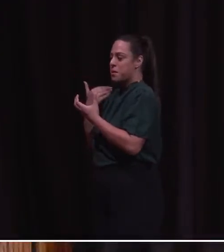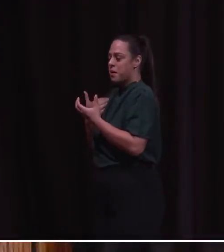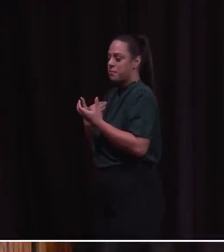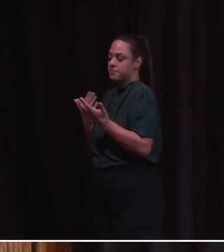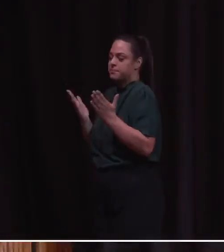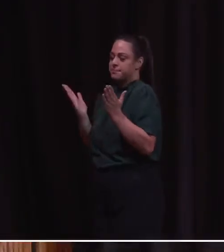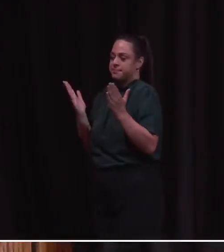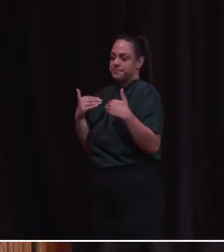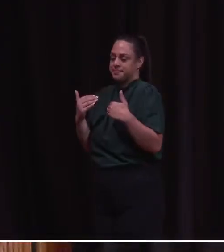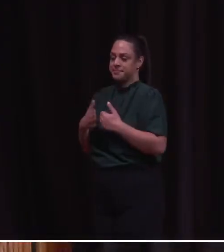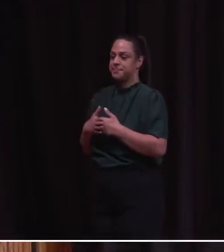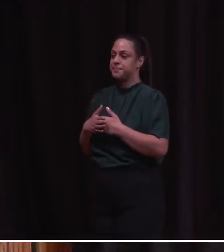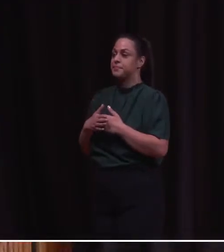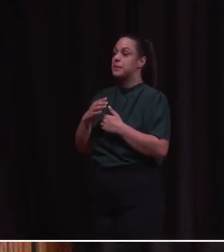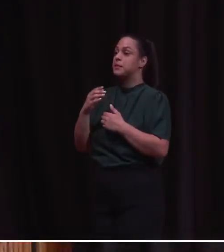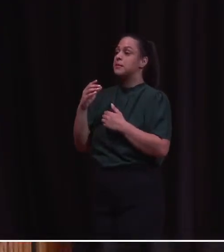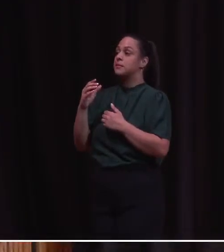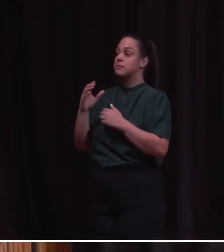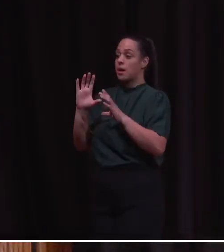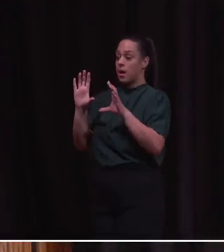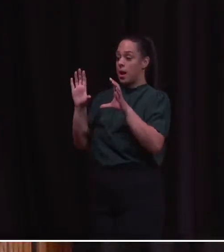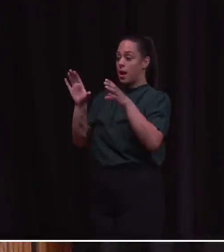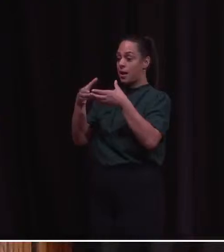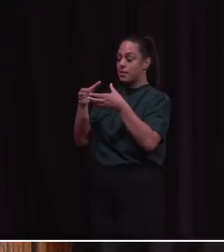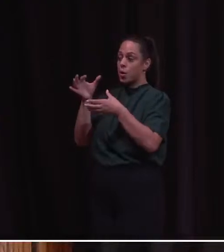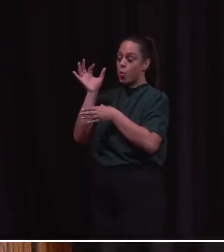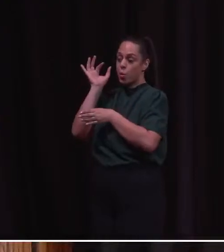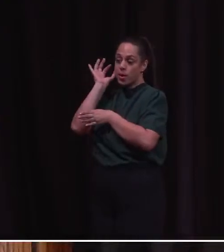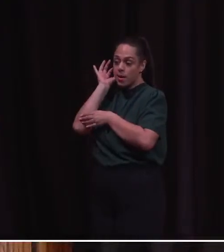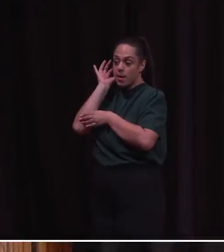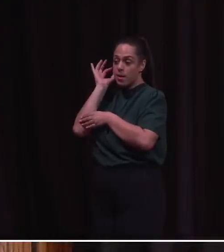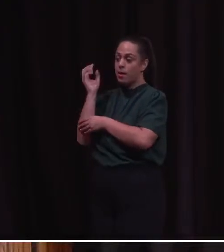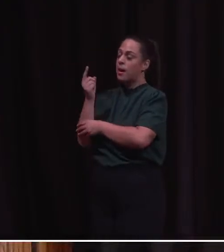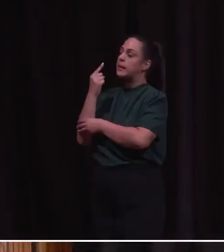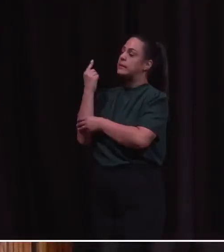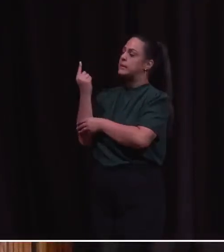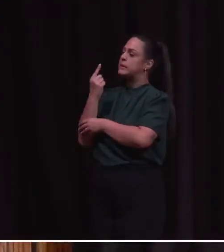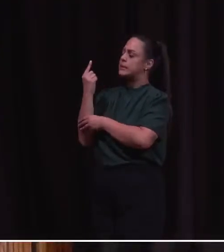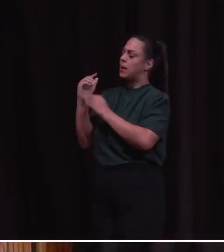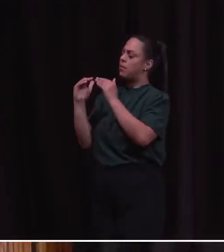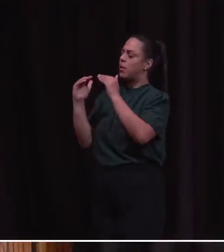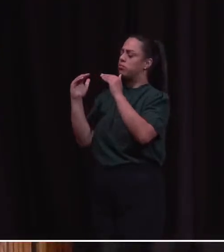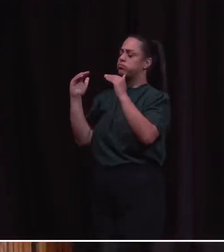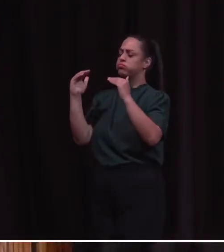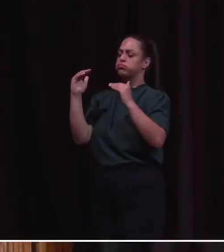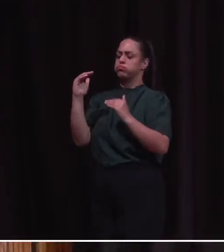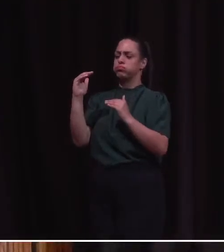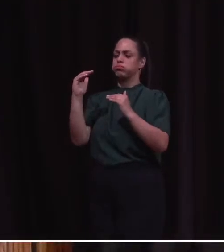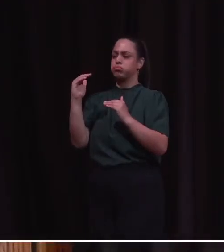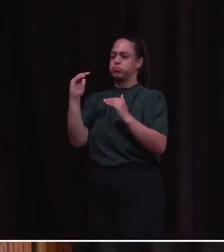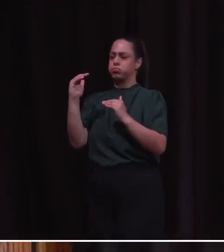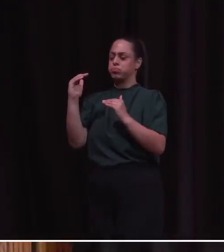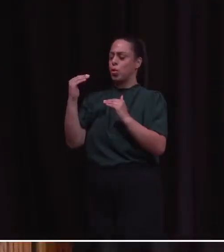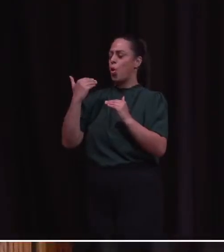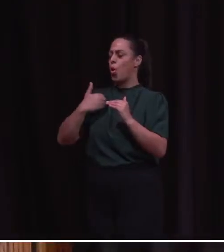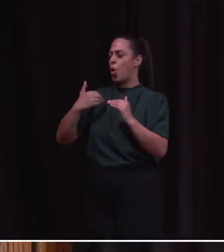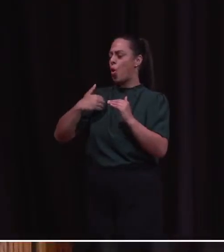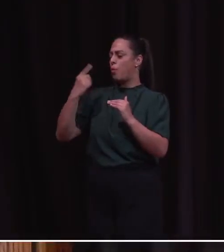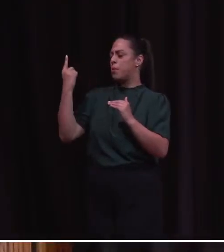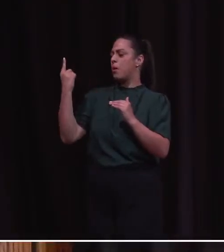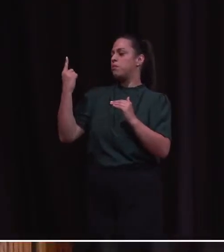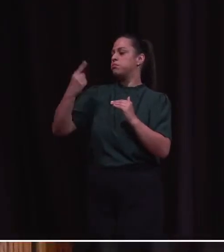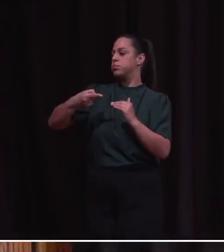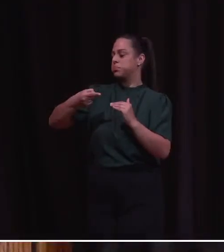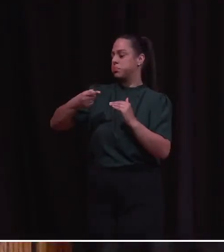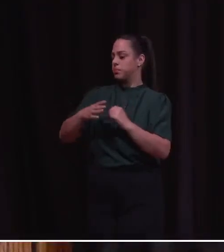always already subordinated and exploited by a category man. African females became